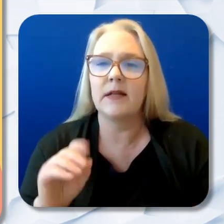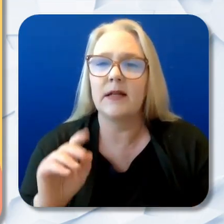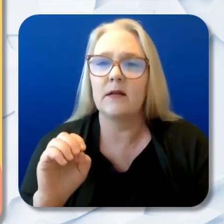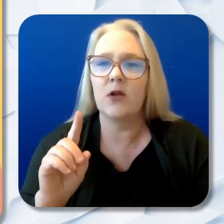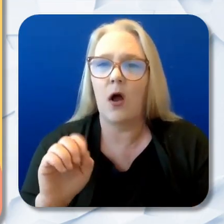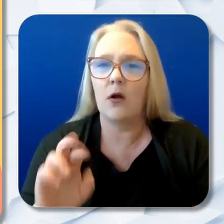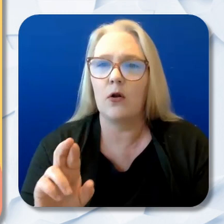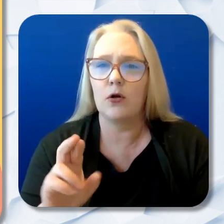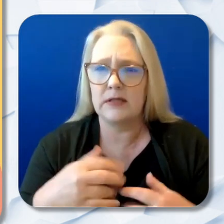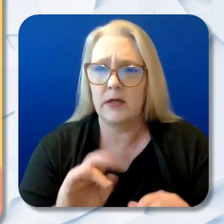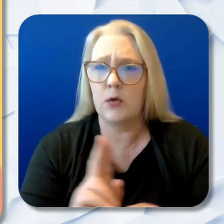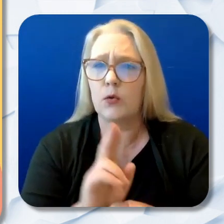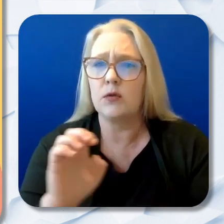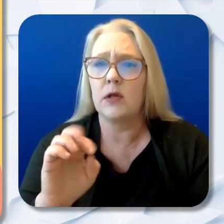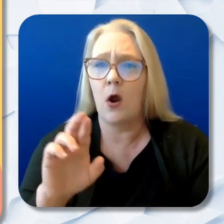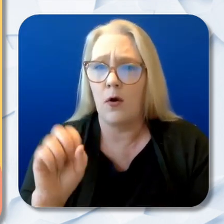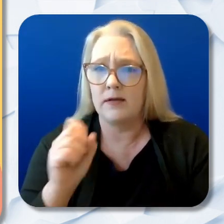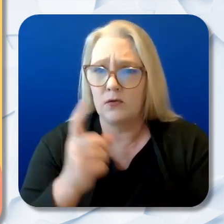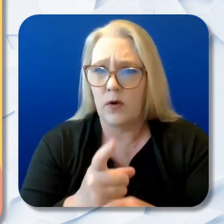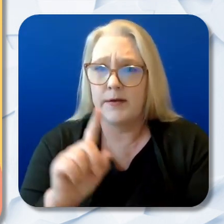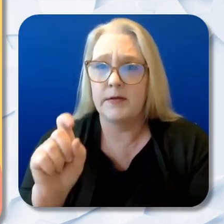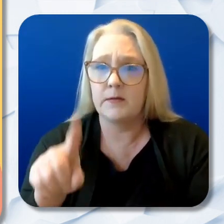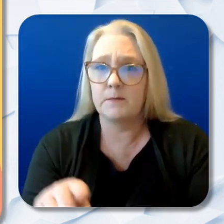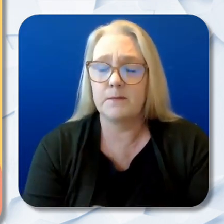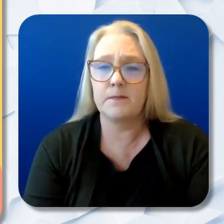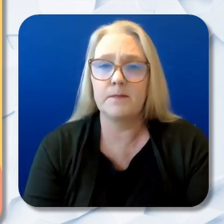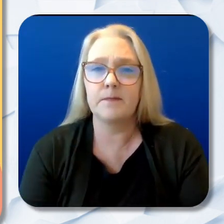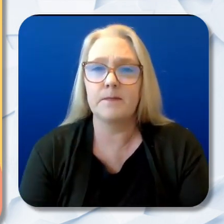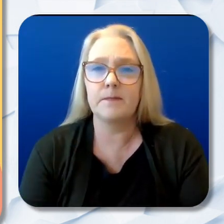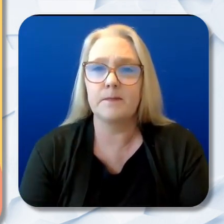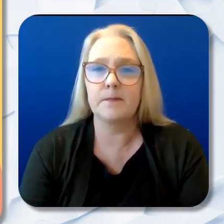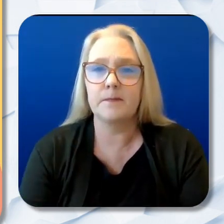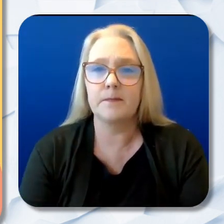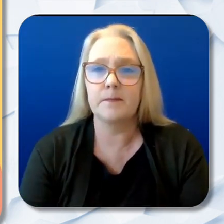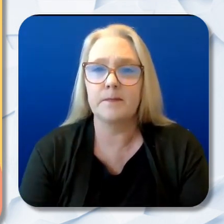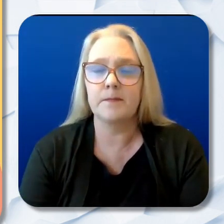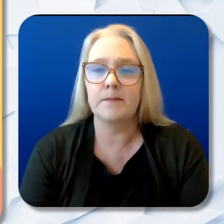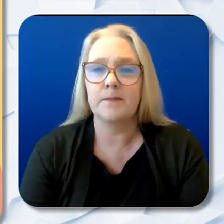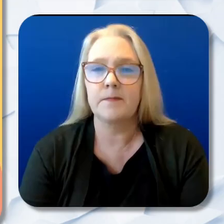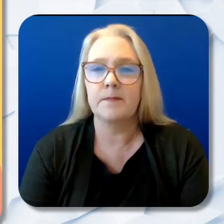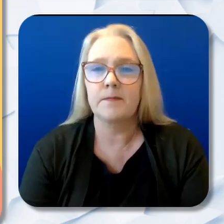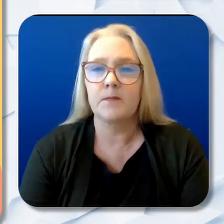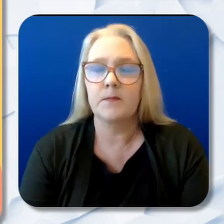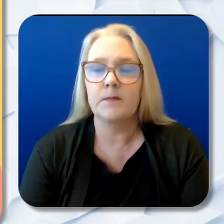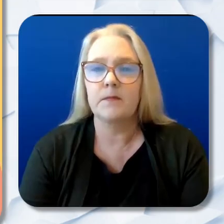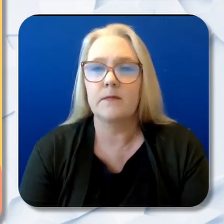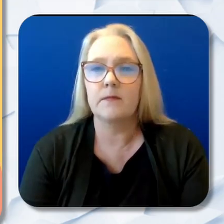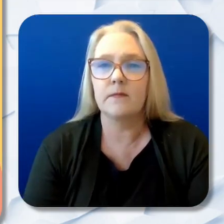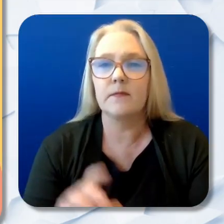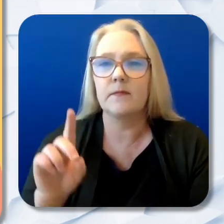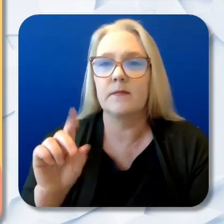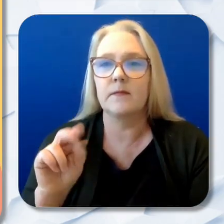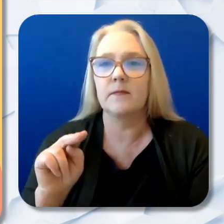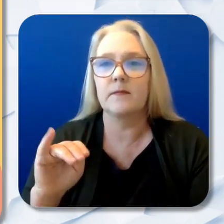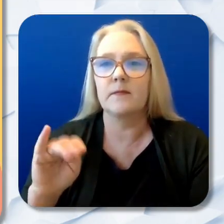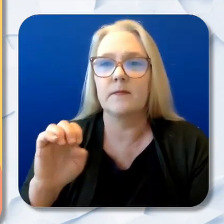use ERS, correct? Danielle, are you able to support with that question? Yeah, no problem, Jade. As far